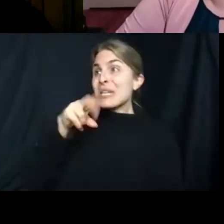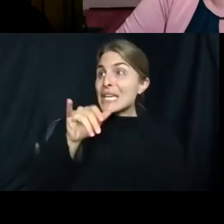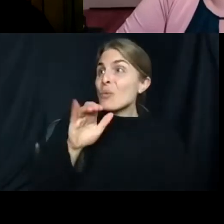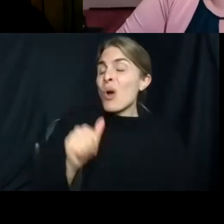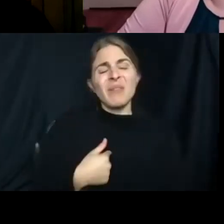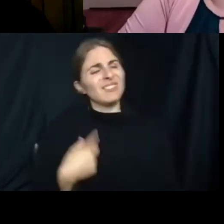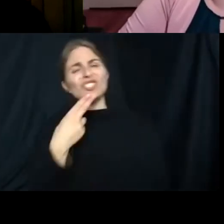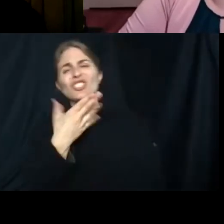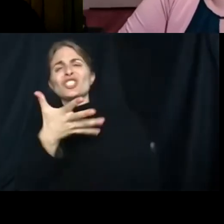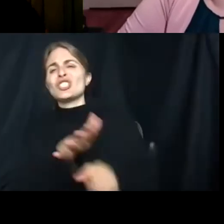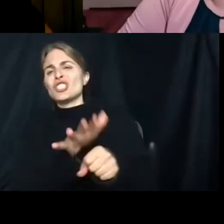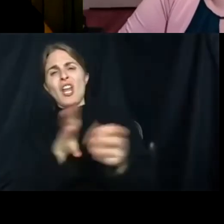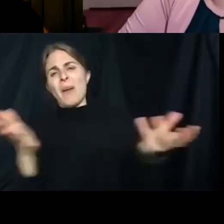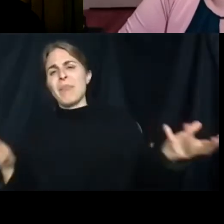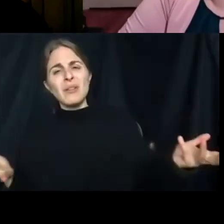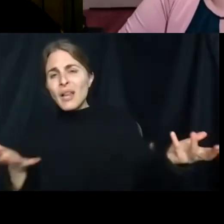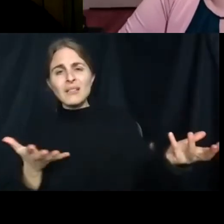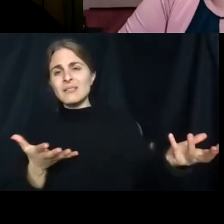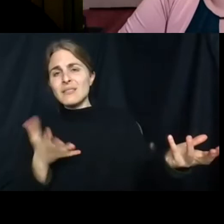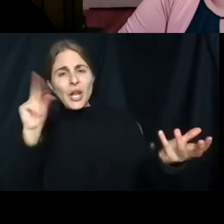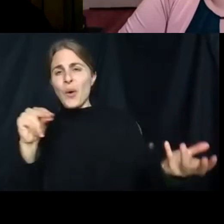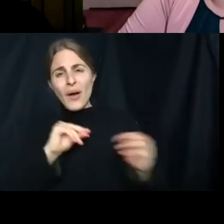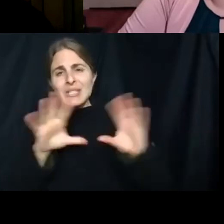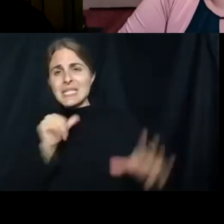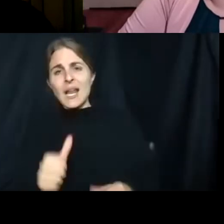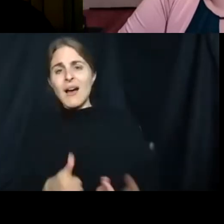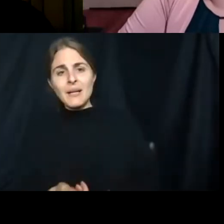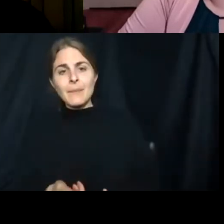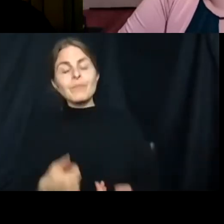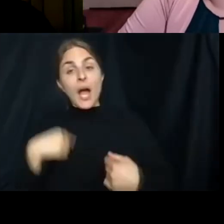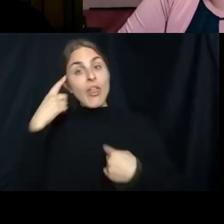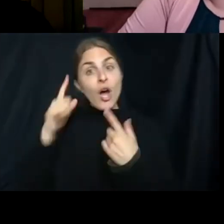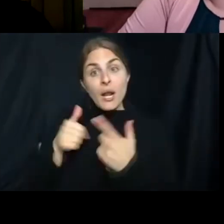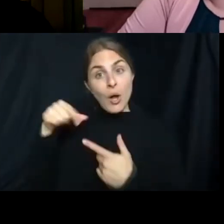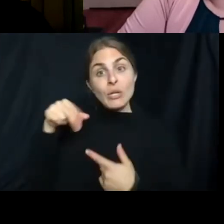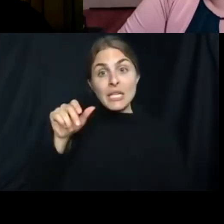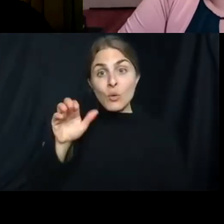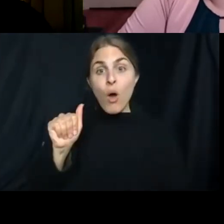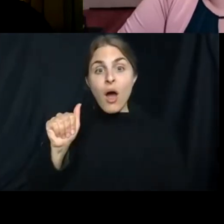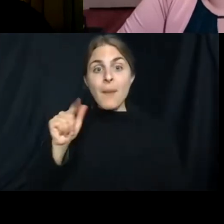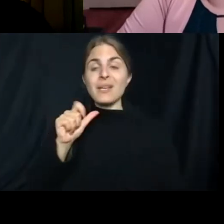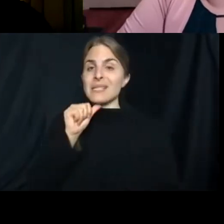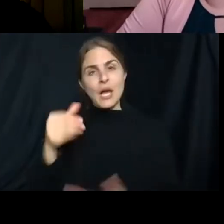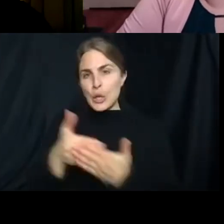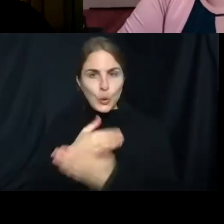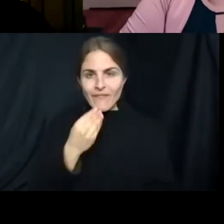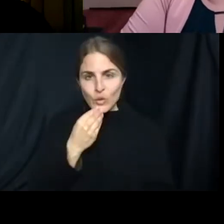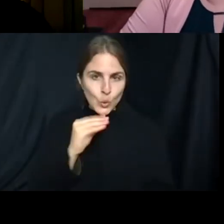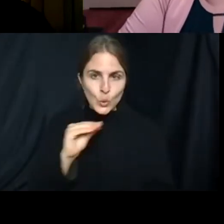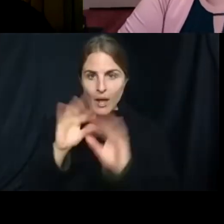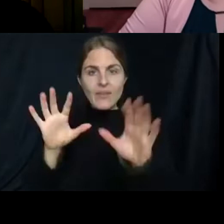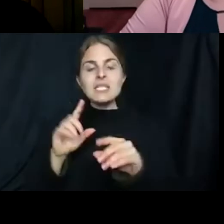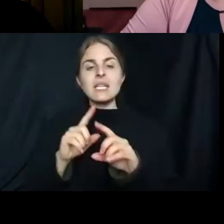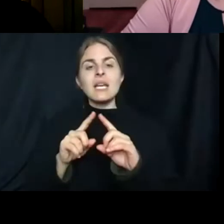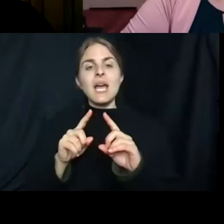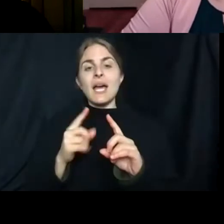up. Like, no. Actually, they have considered quinoa, because quinoa is not a new food, and